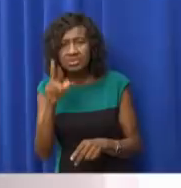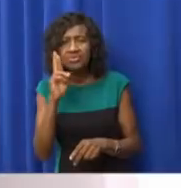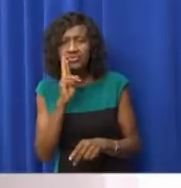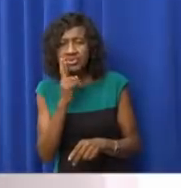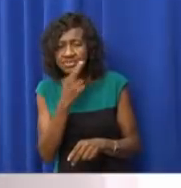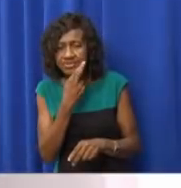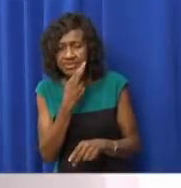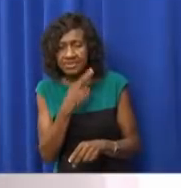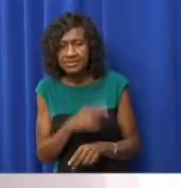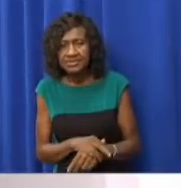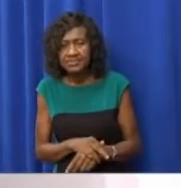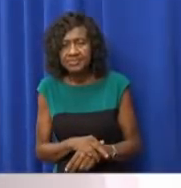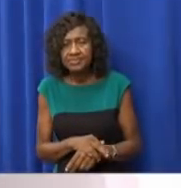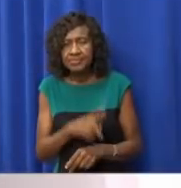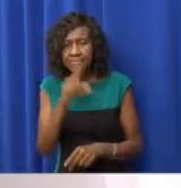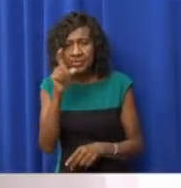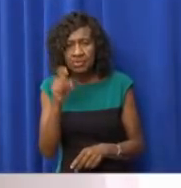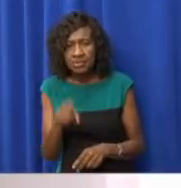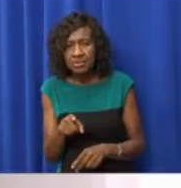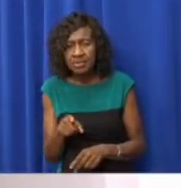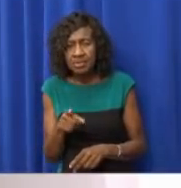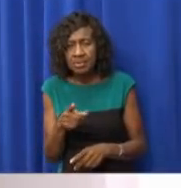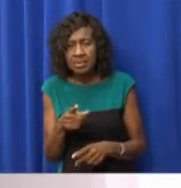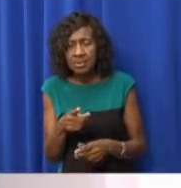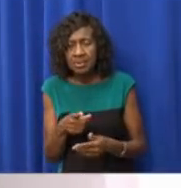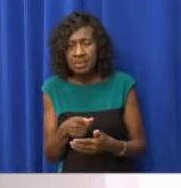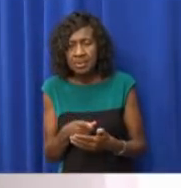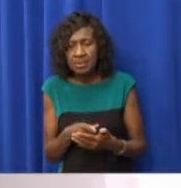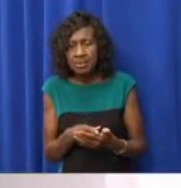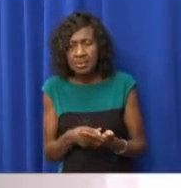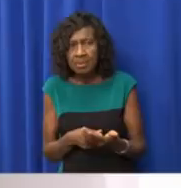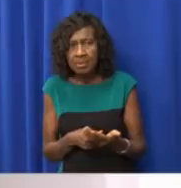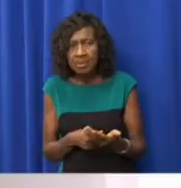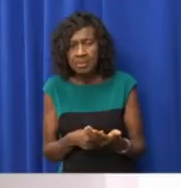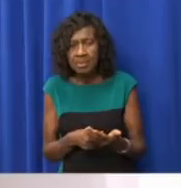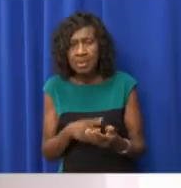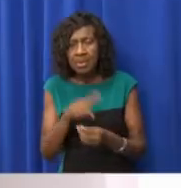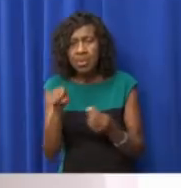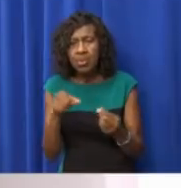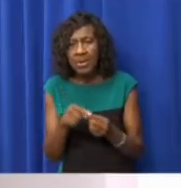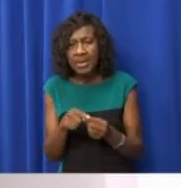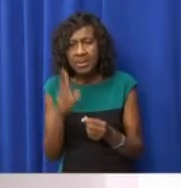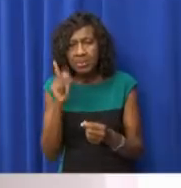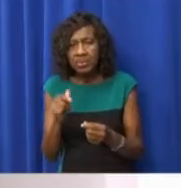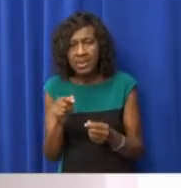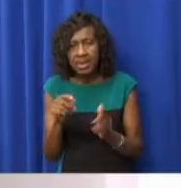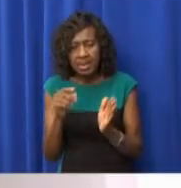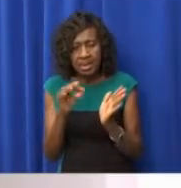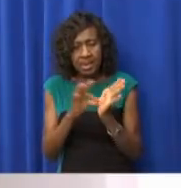Do you know when insurance companies and employment agency and accounting firms will be open?